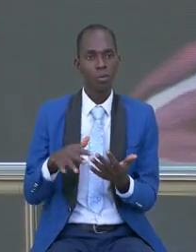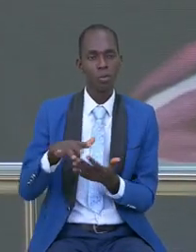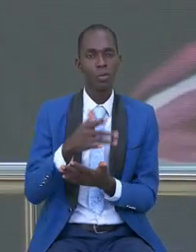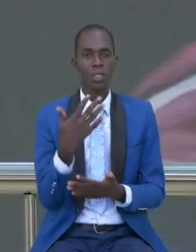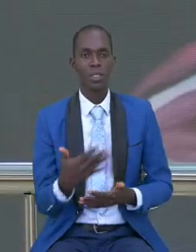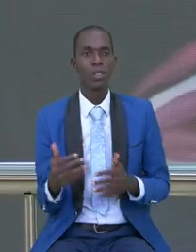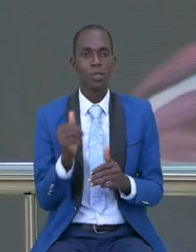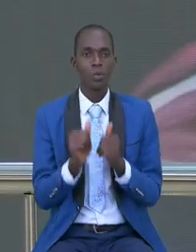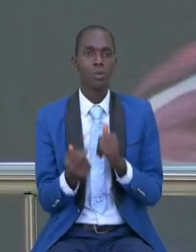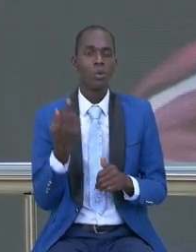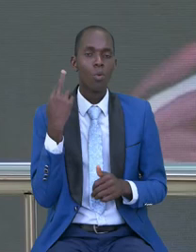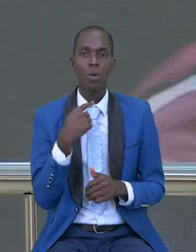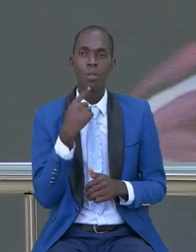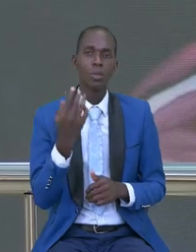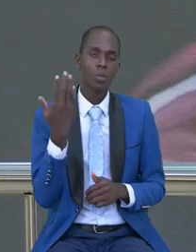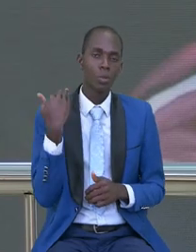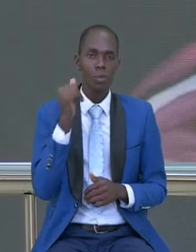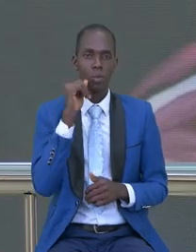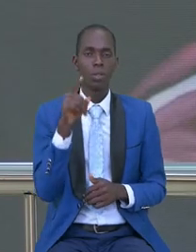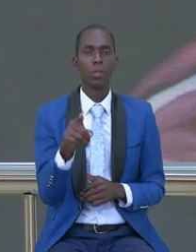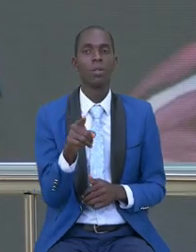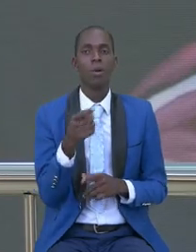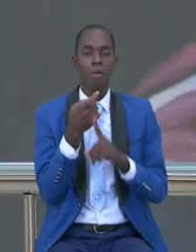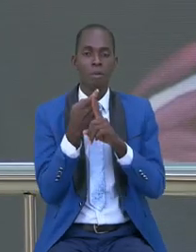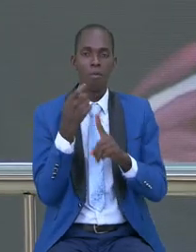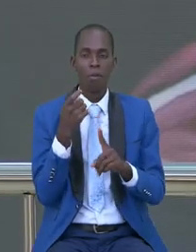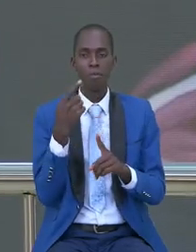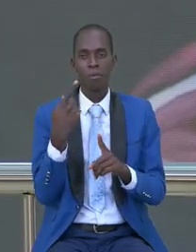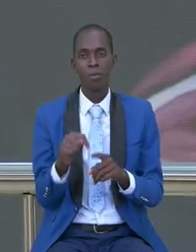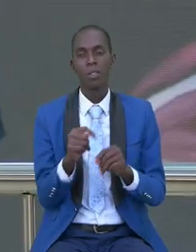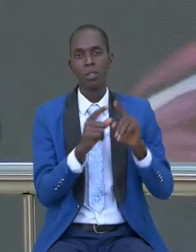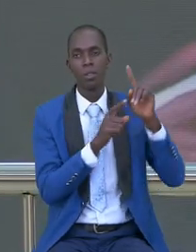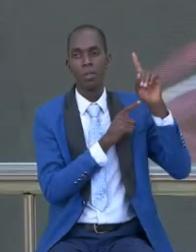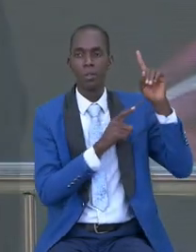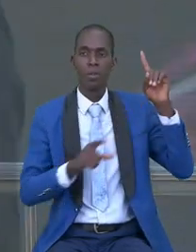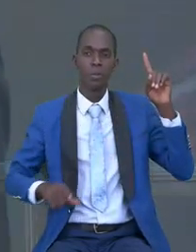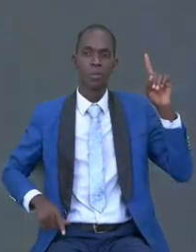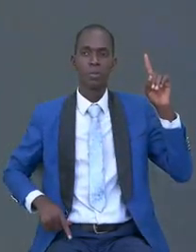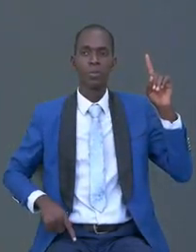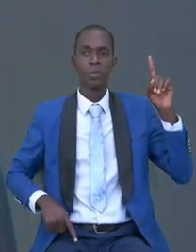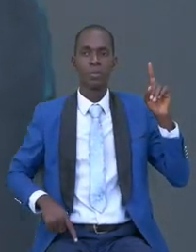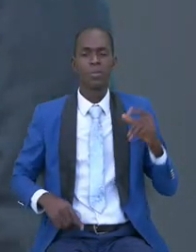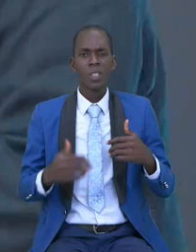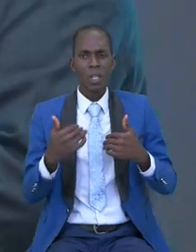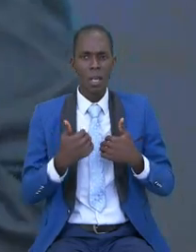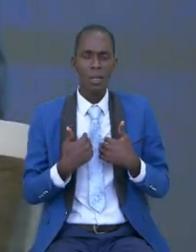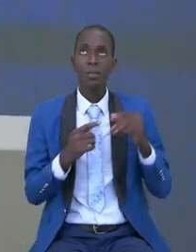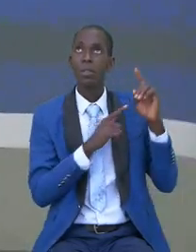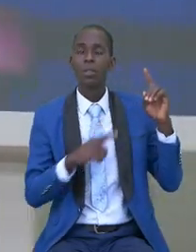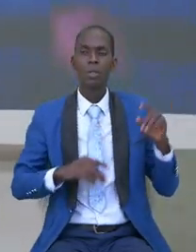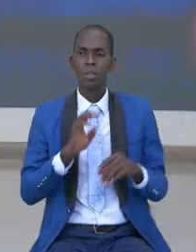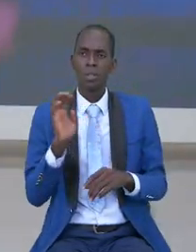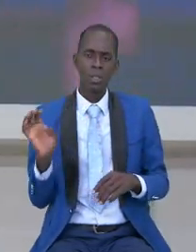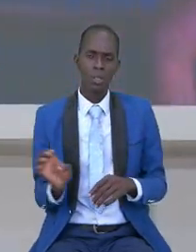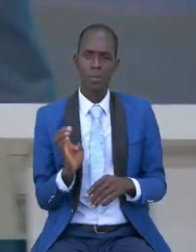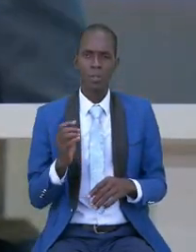were told her from the Lord. Has God ever spoken to you? When you hear